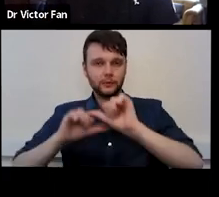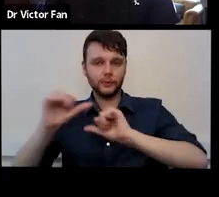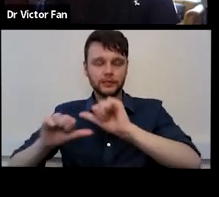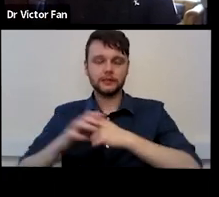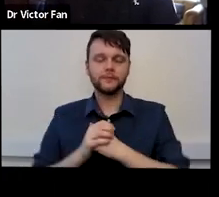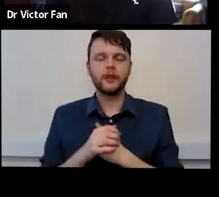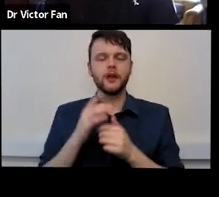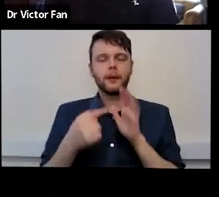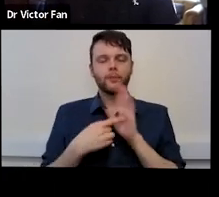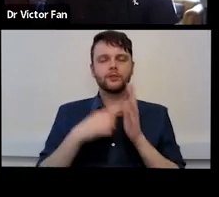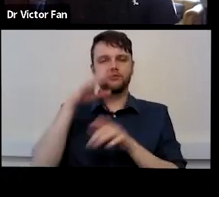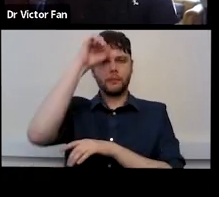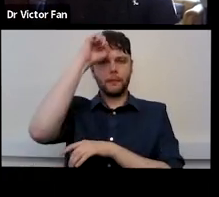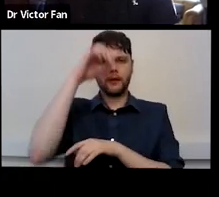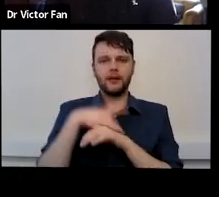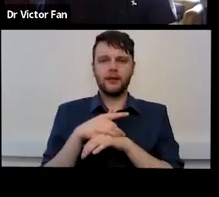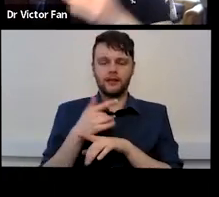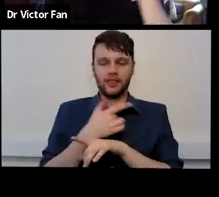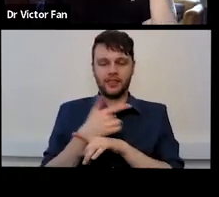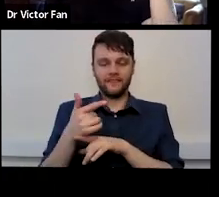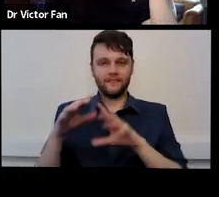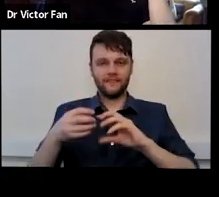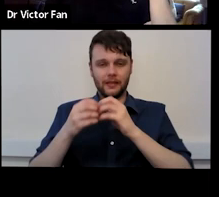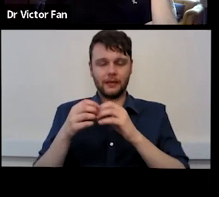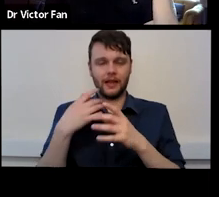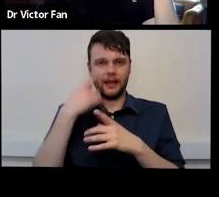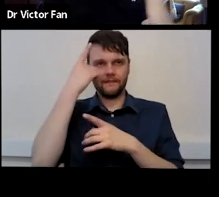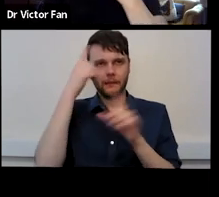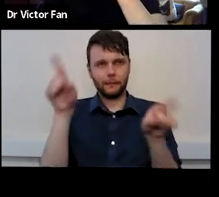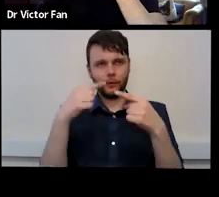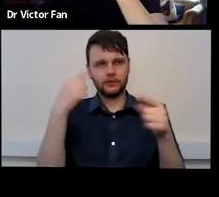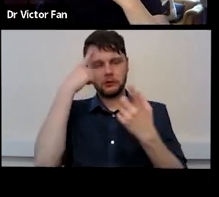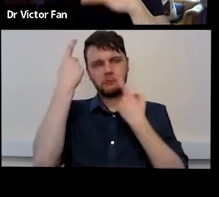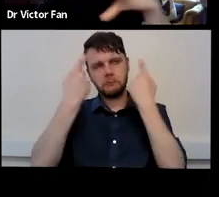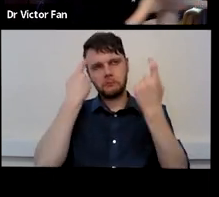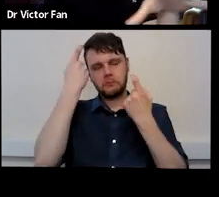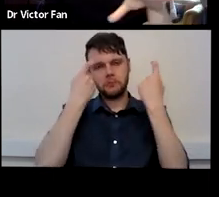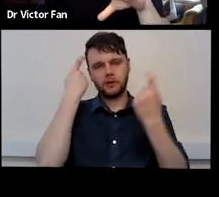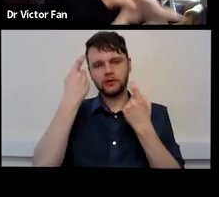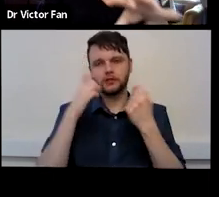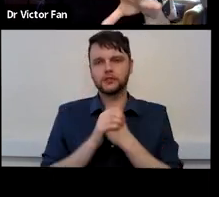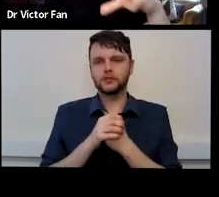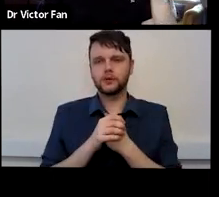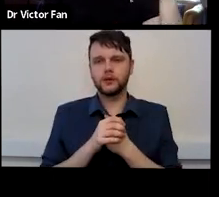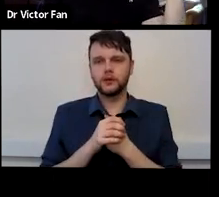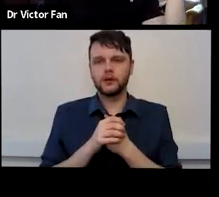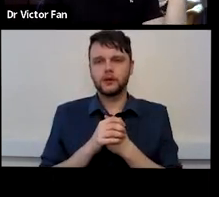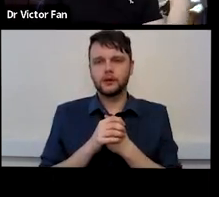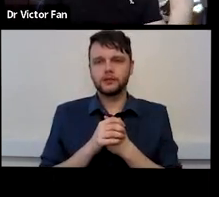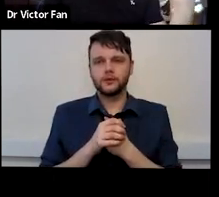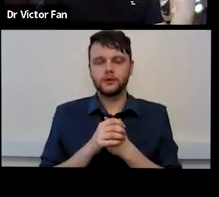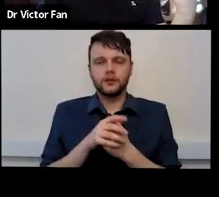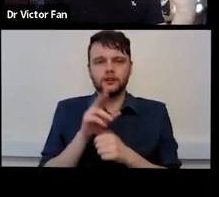bear in mind that the filmmaker has music in mind. So the idea is that the montage wasn't supposed to be seen without